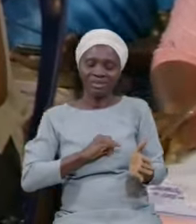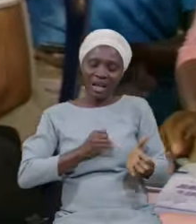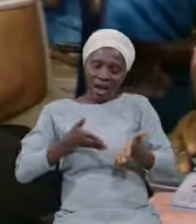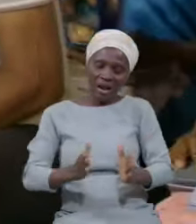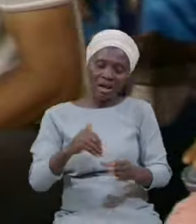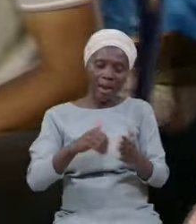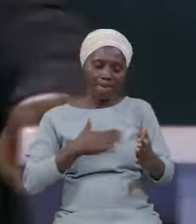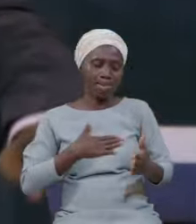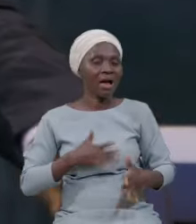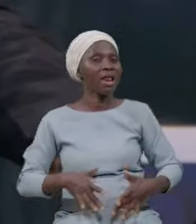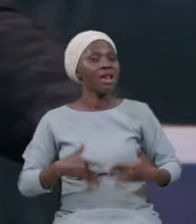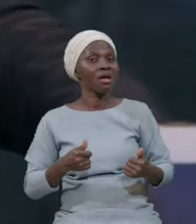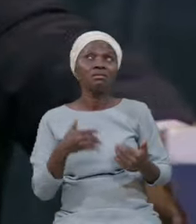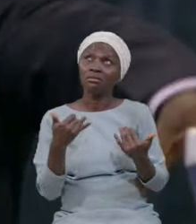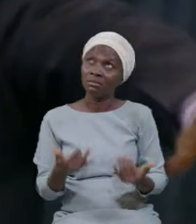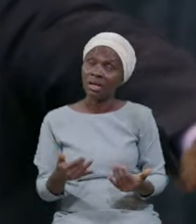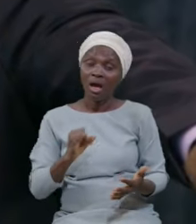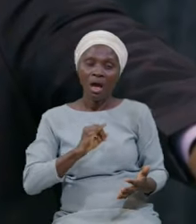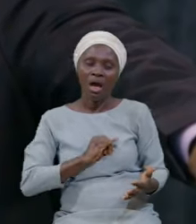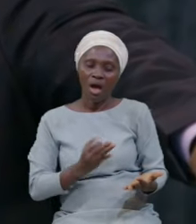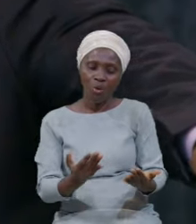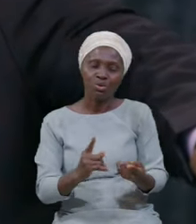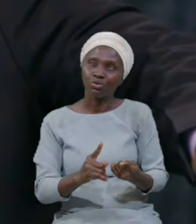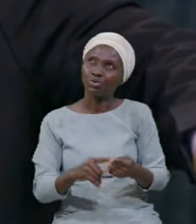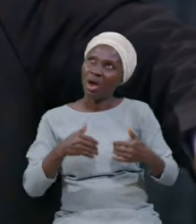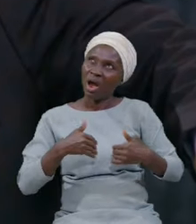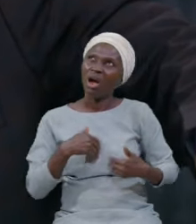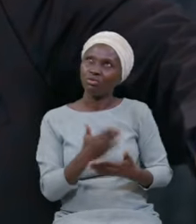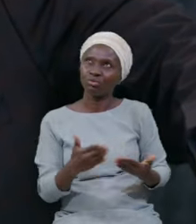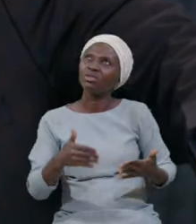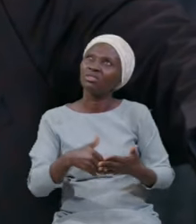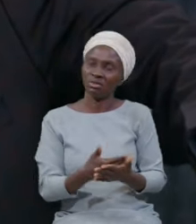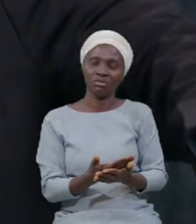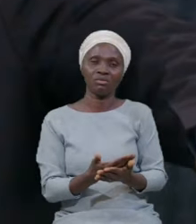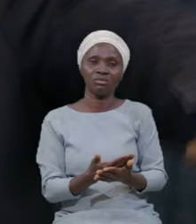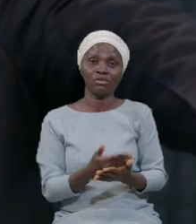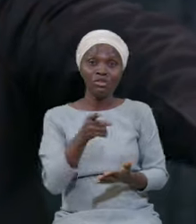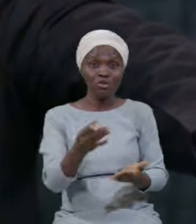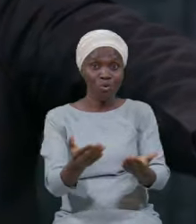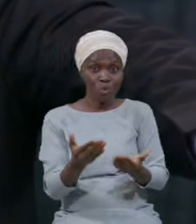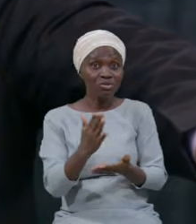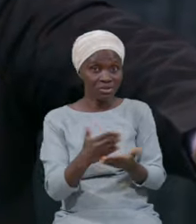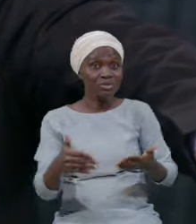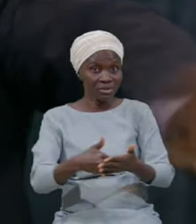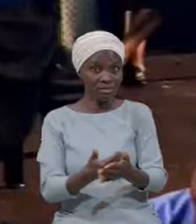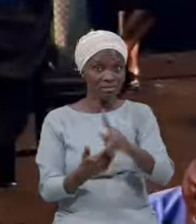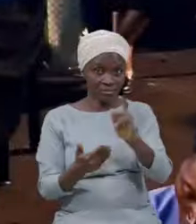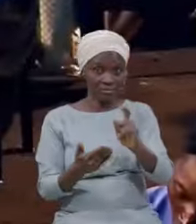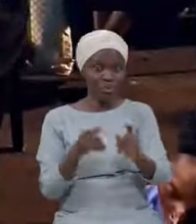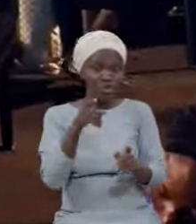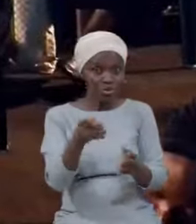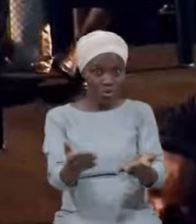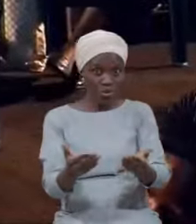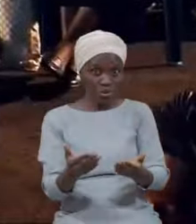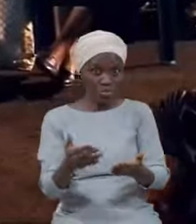want to have something new. You want something new. I said you want something new.